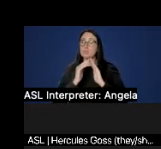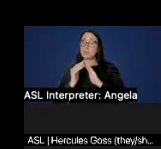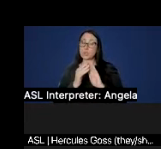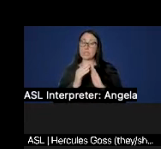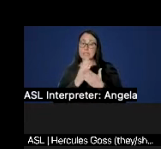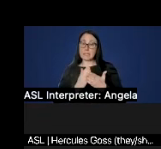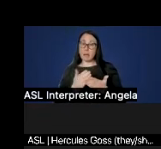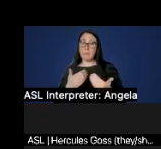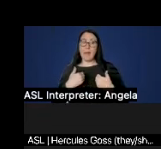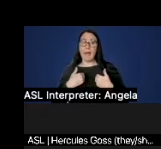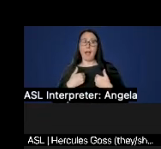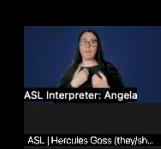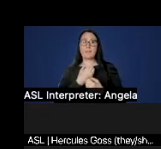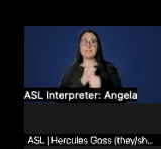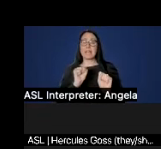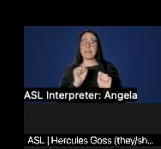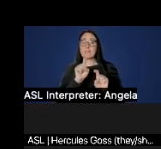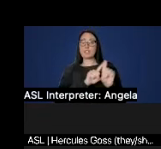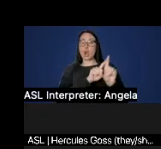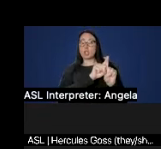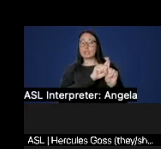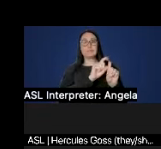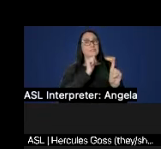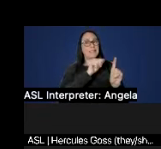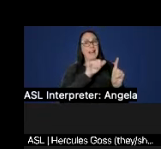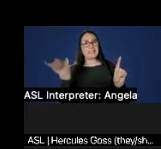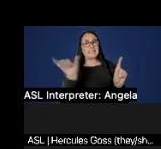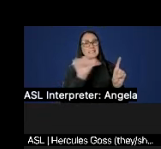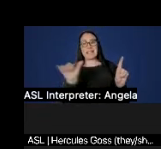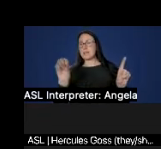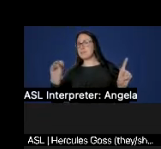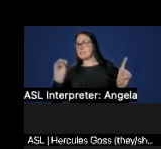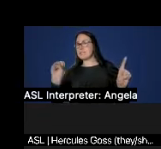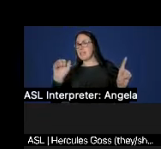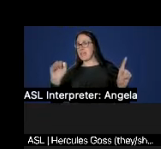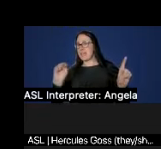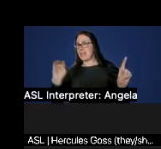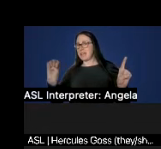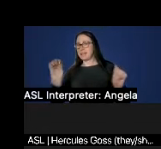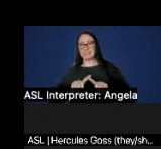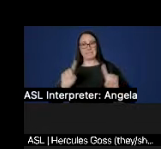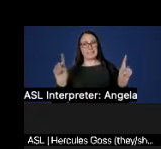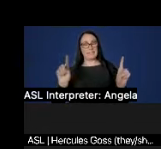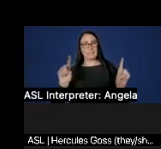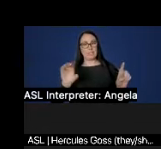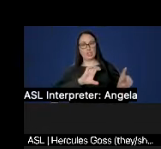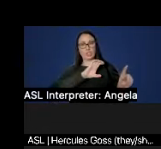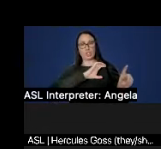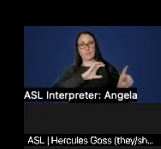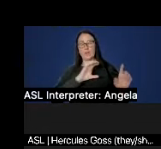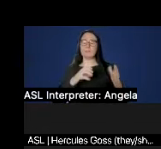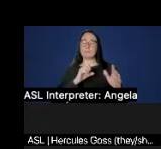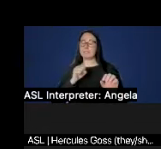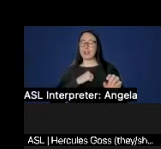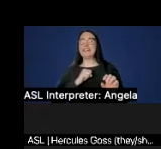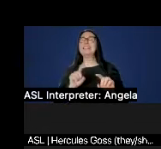are not SANE. These are not SANEs. This is a different certification and qualification that may